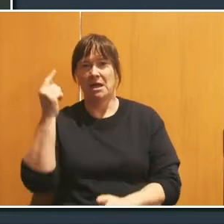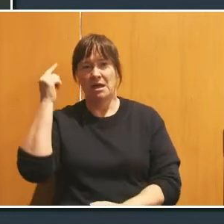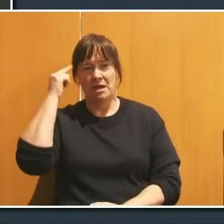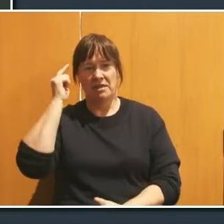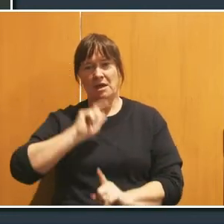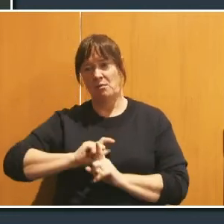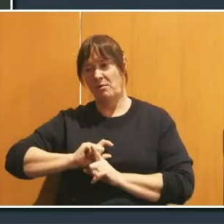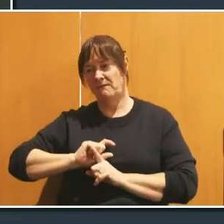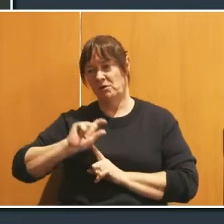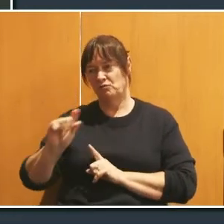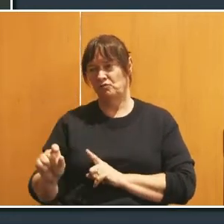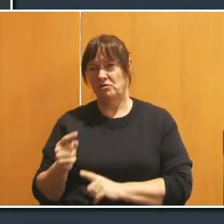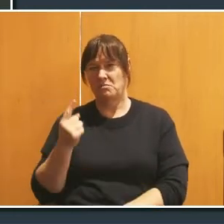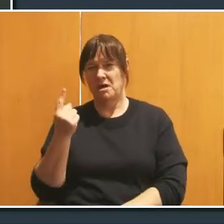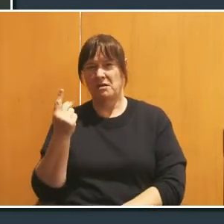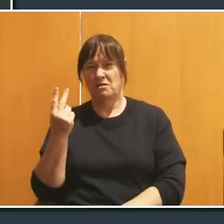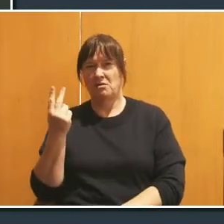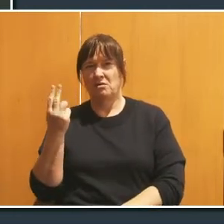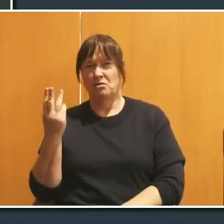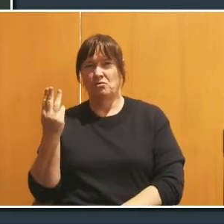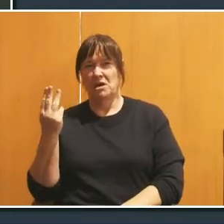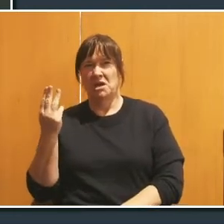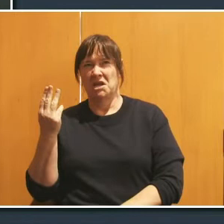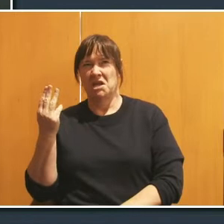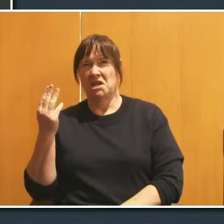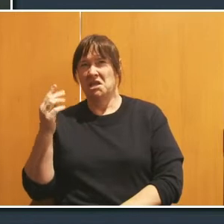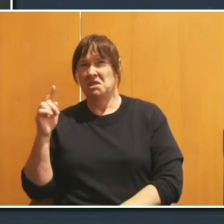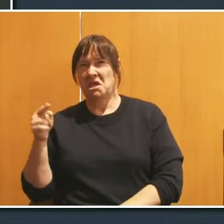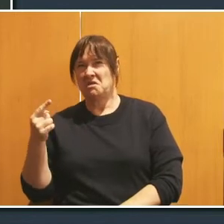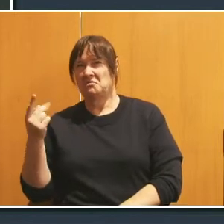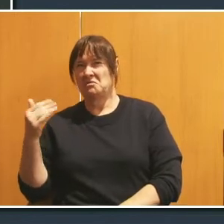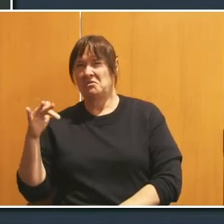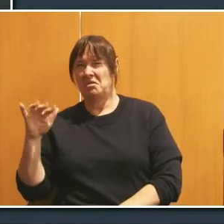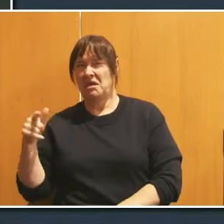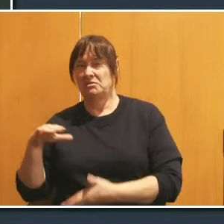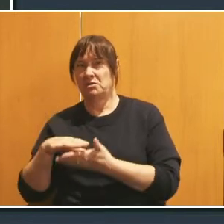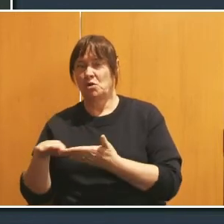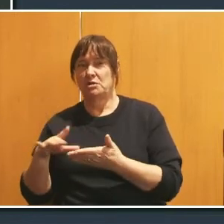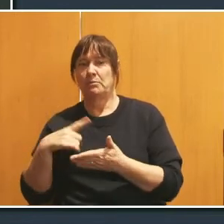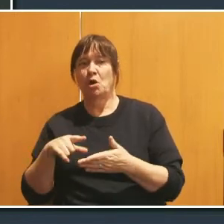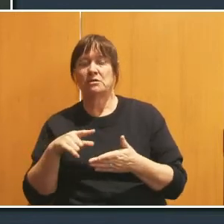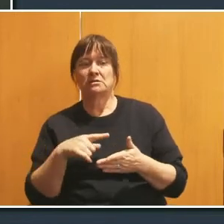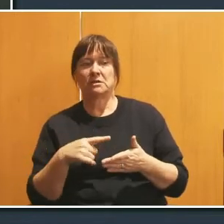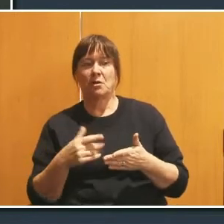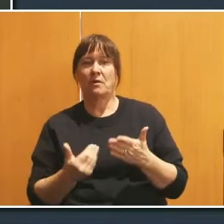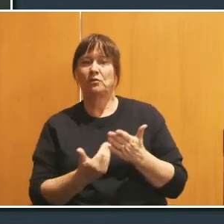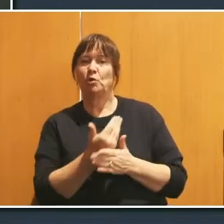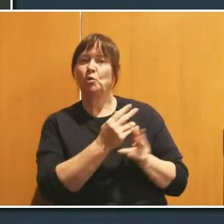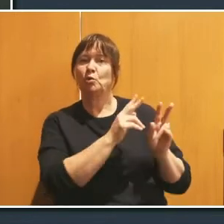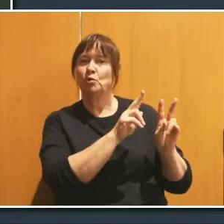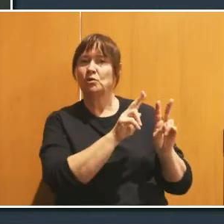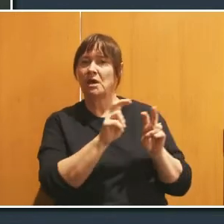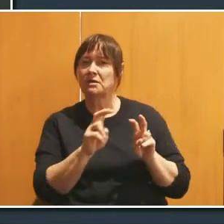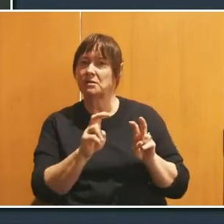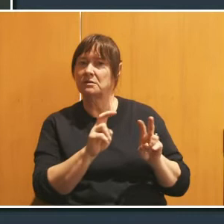$300,000 or something like that for all the new titles that we have created, which I think has worked out about